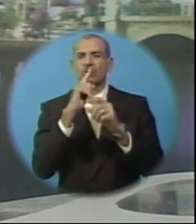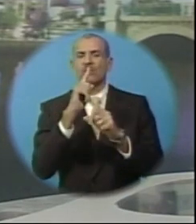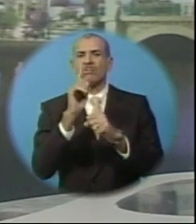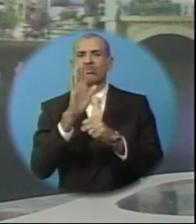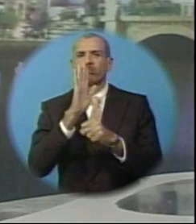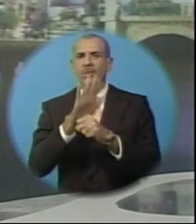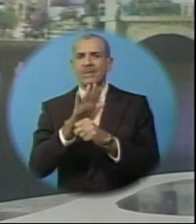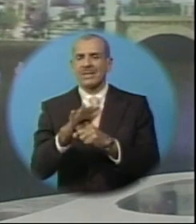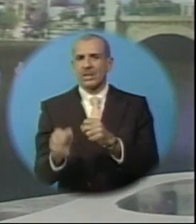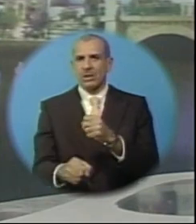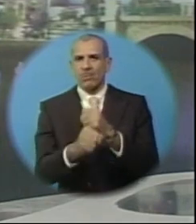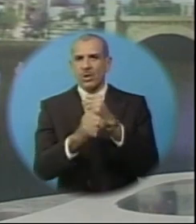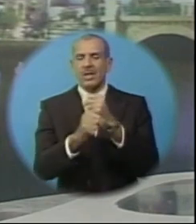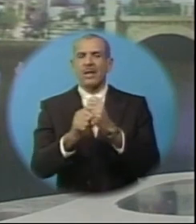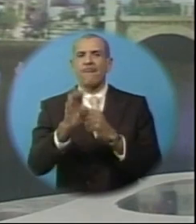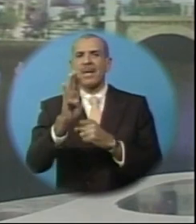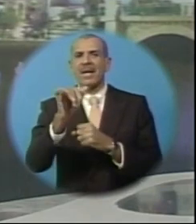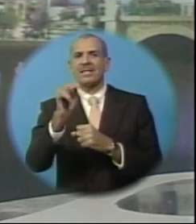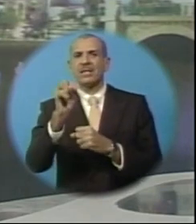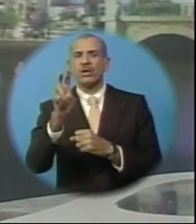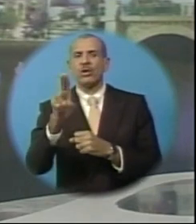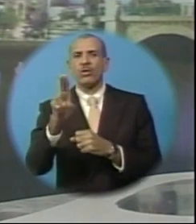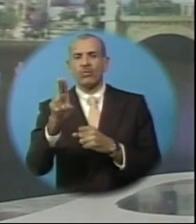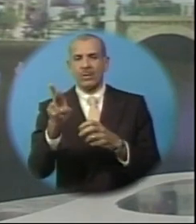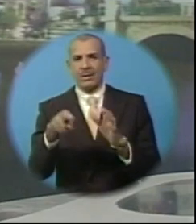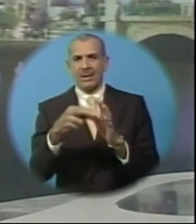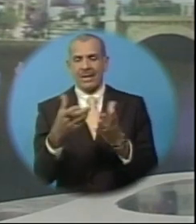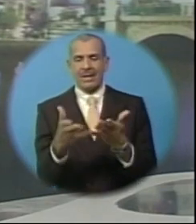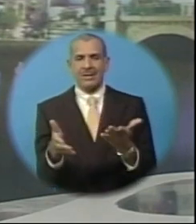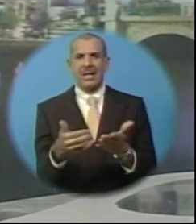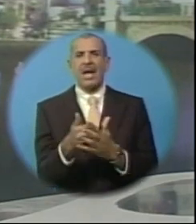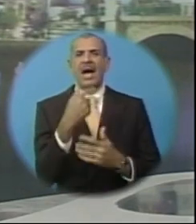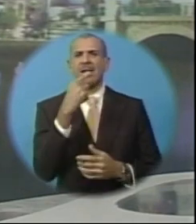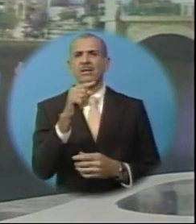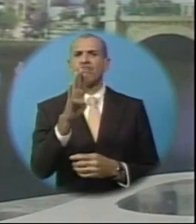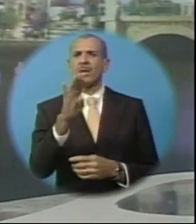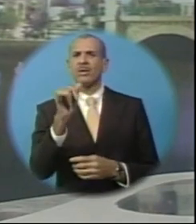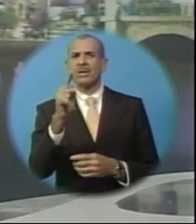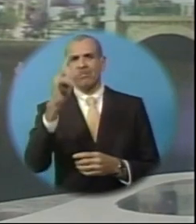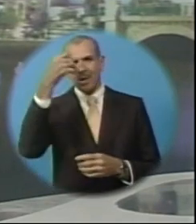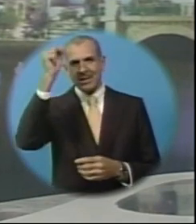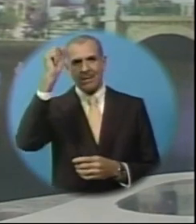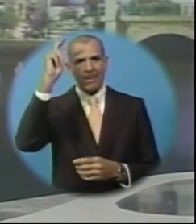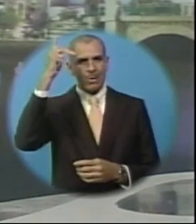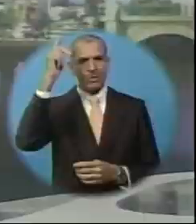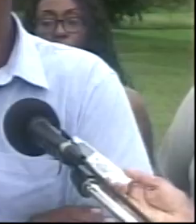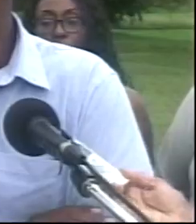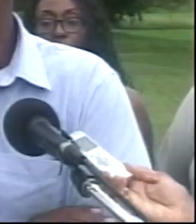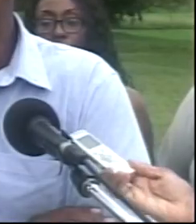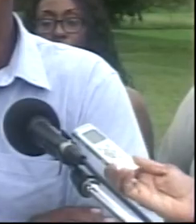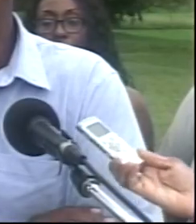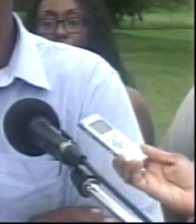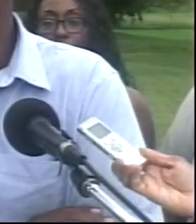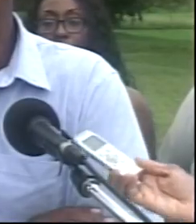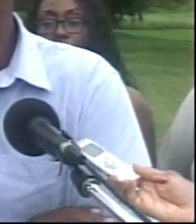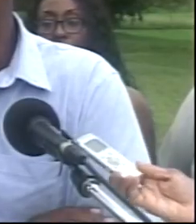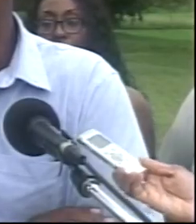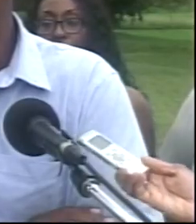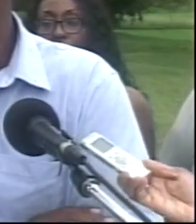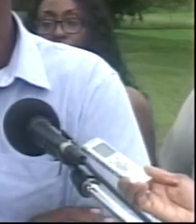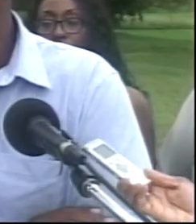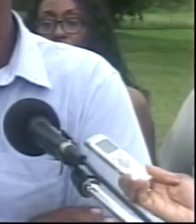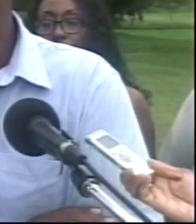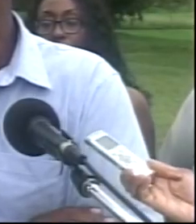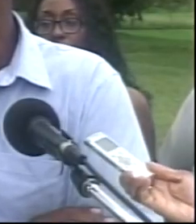support to the BSTU regarding the matter. This is according to BUT President Pedro Shepherd. Of the payment for SBAs, we